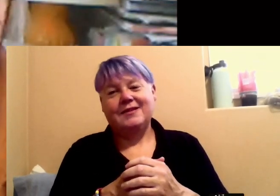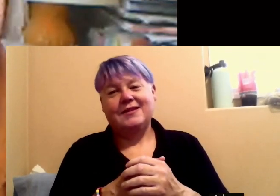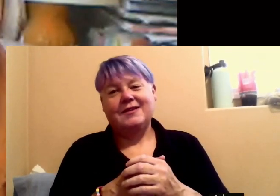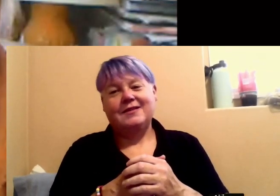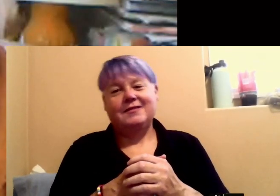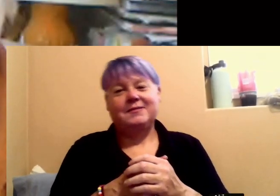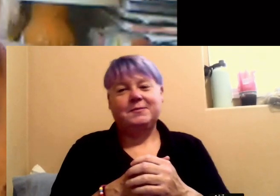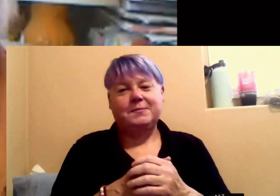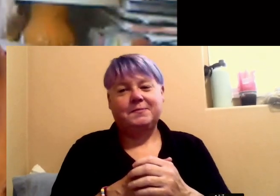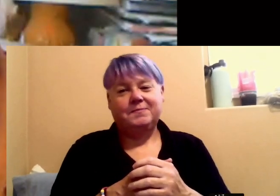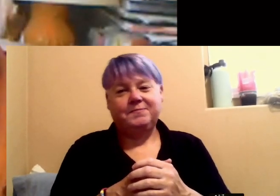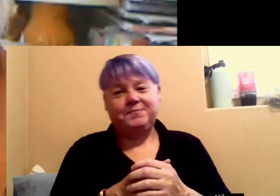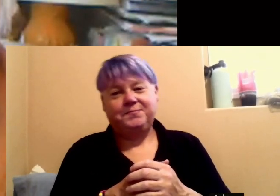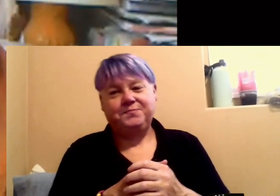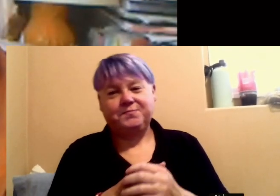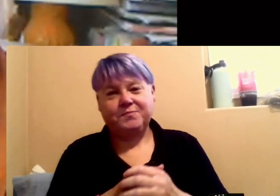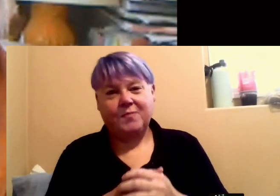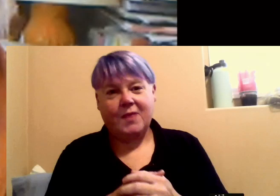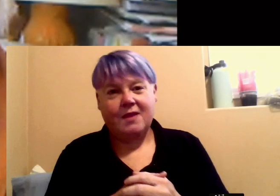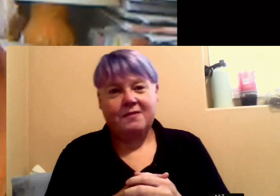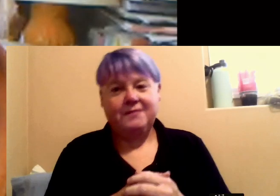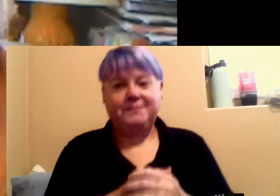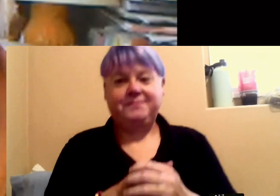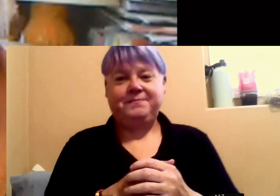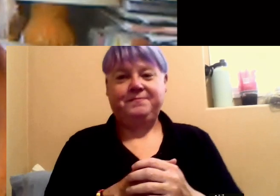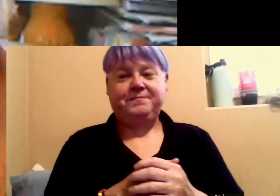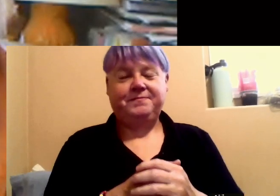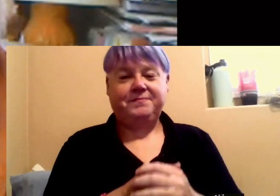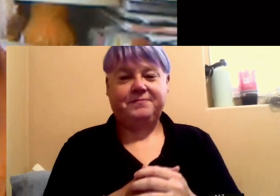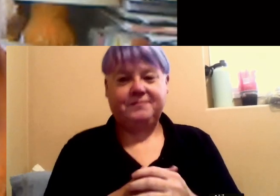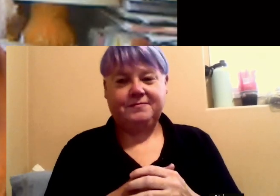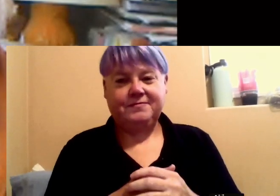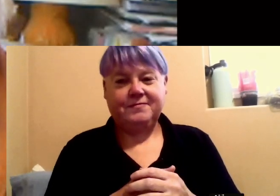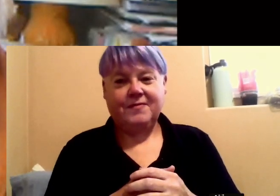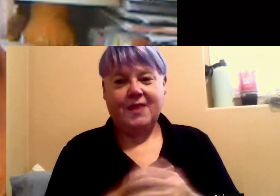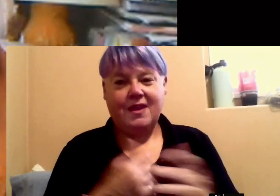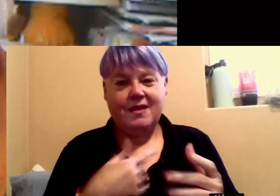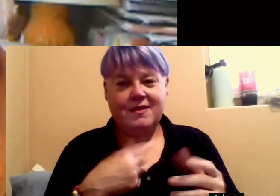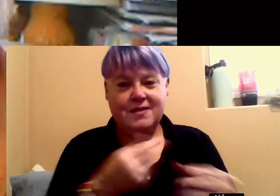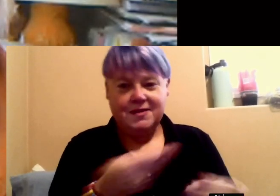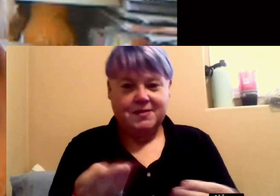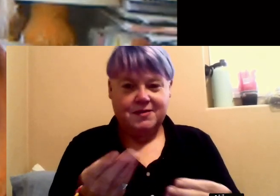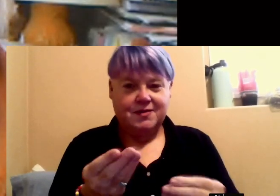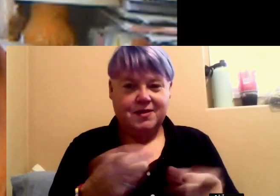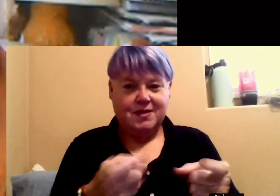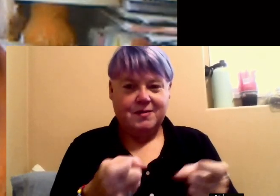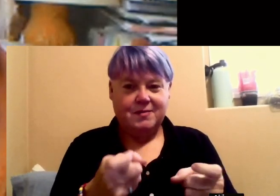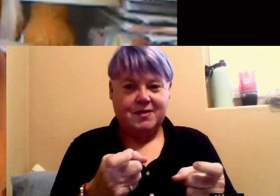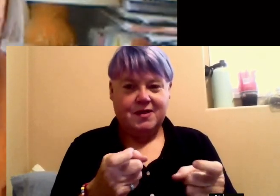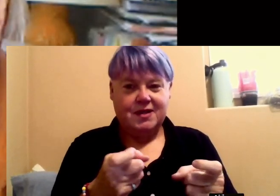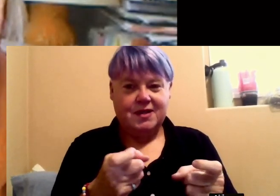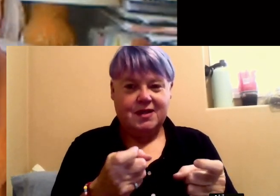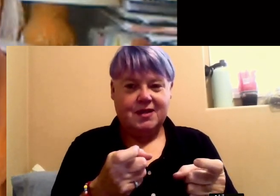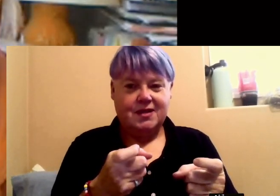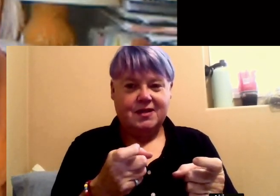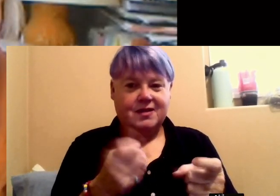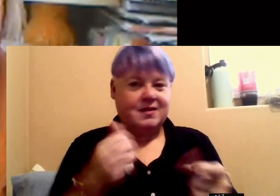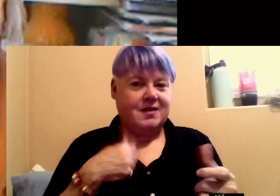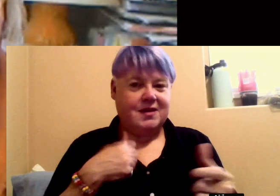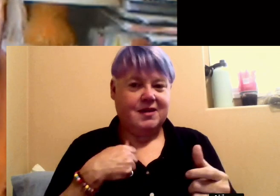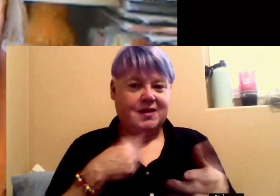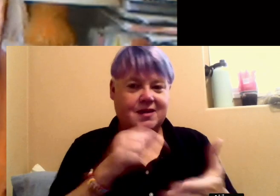as the twig is bent, so grows the tree. And I was bent during a period of great Canadian